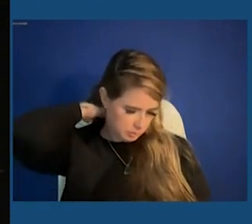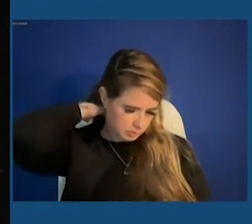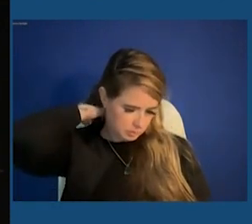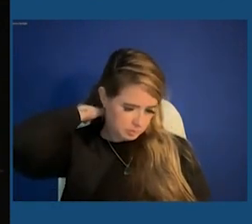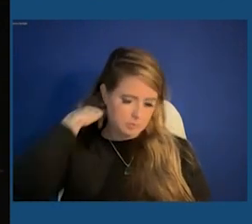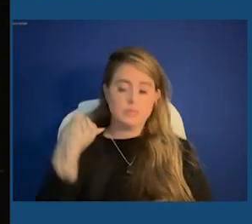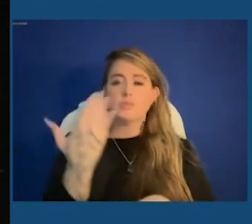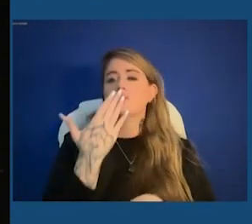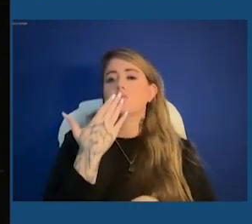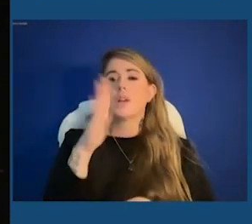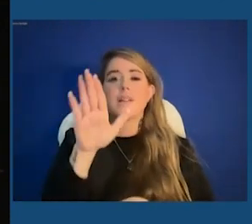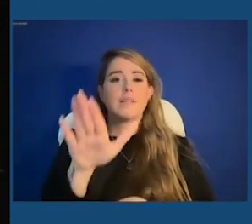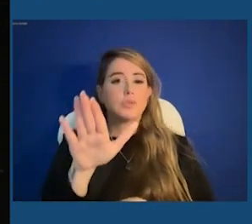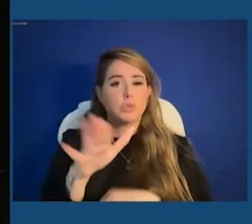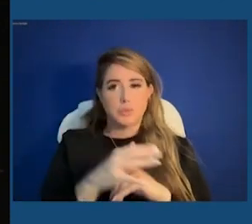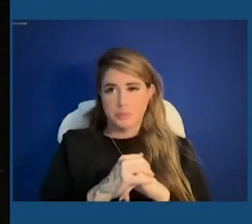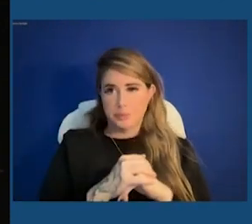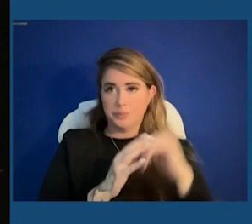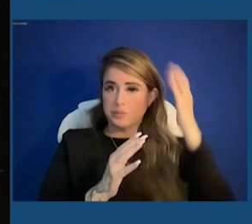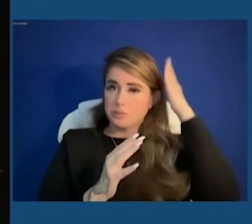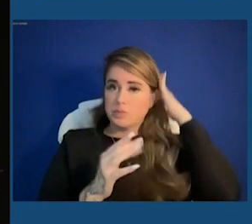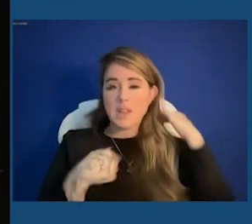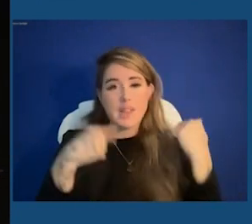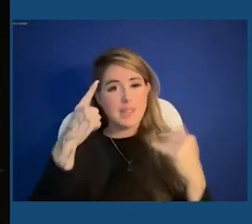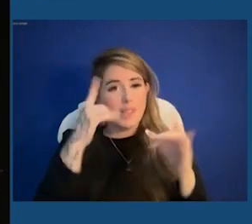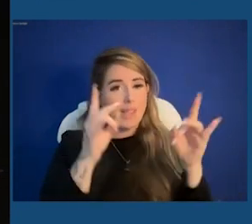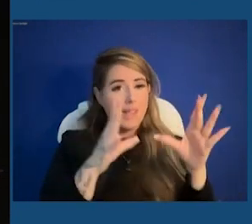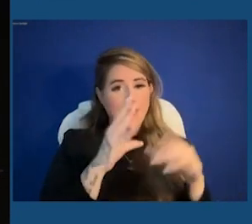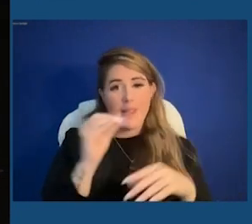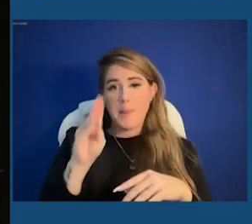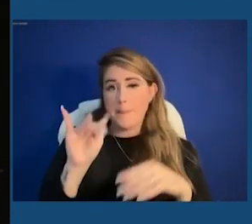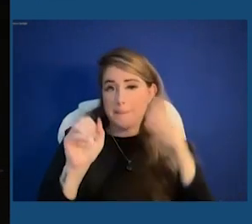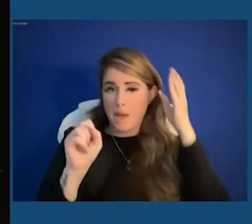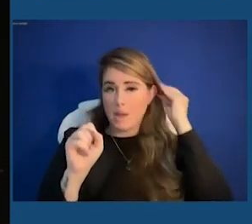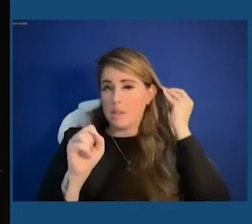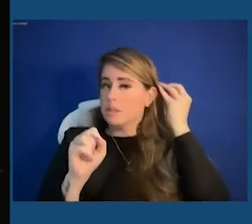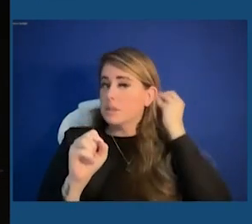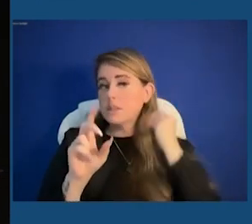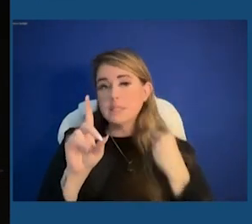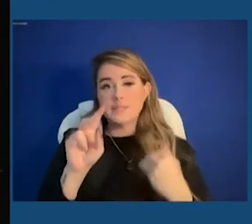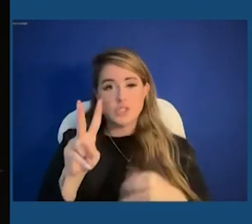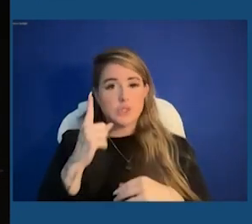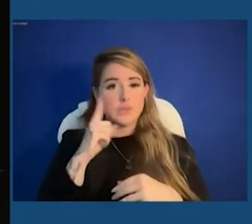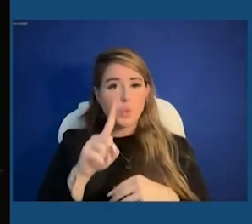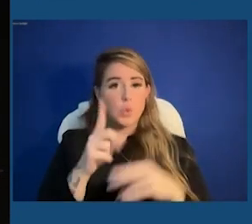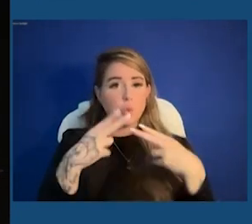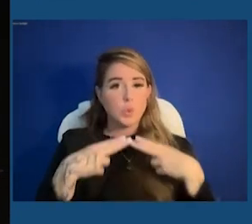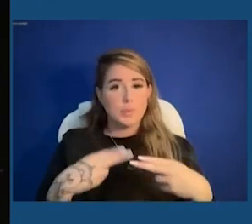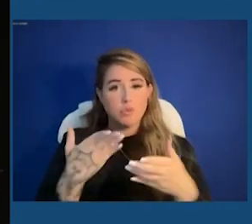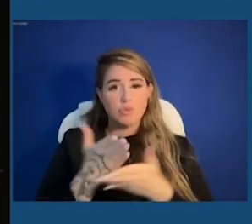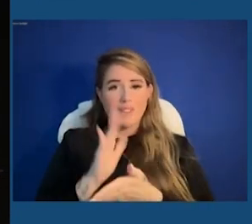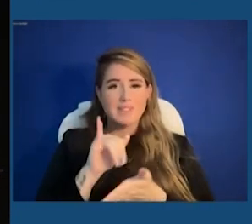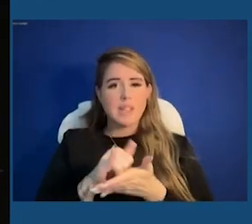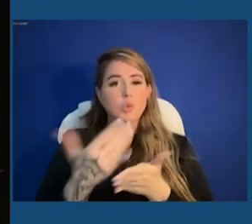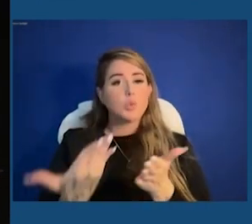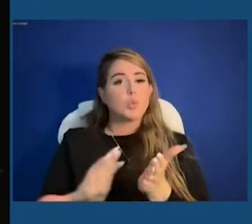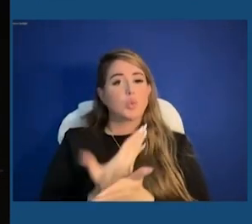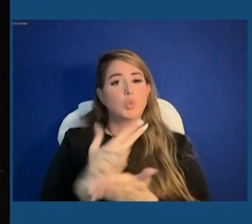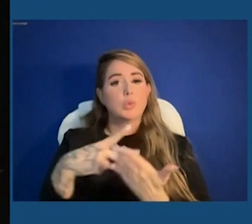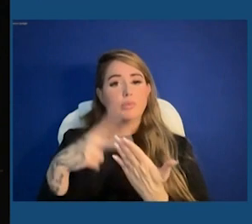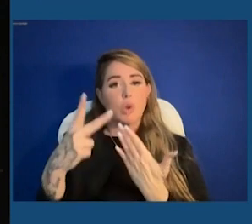everyone. So I think the Hate and Bias Prevention Unit with the Division of Human Rights, this is the newest program,